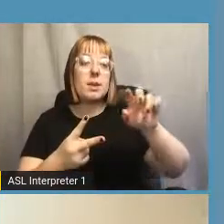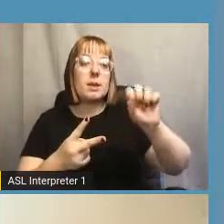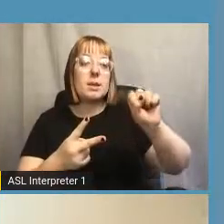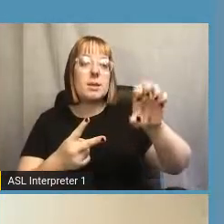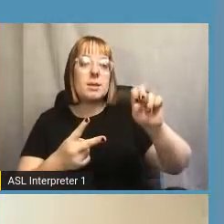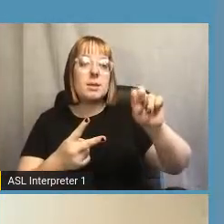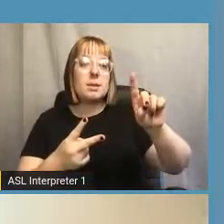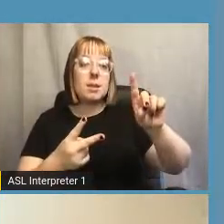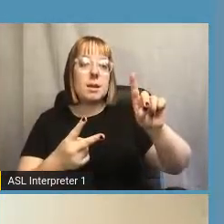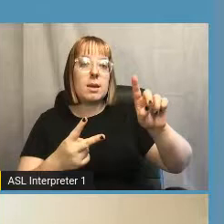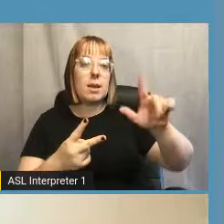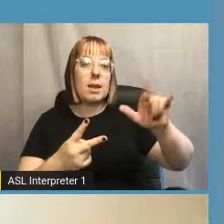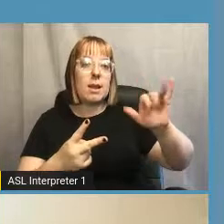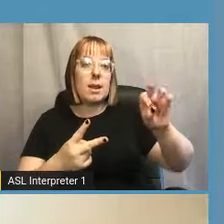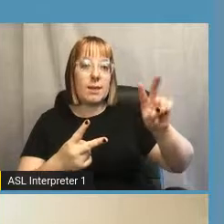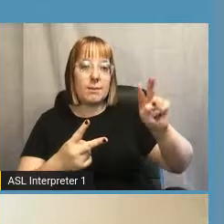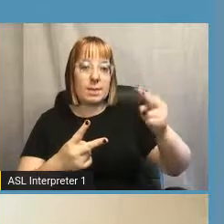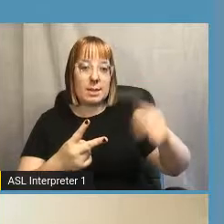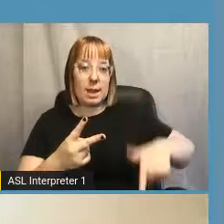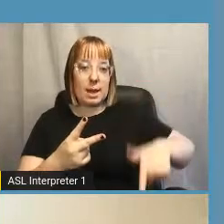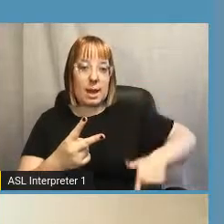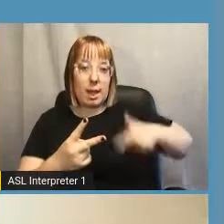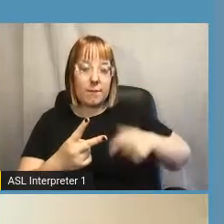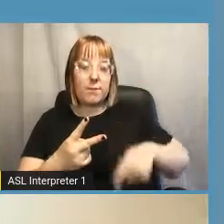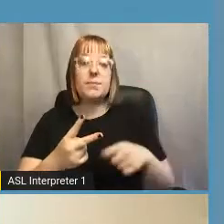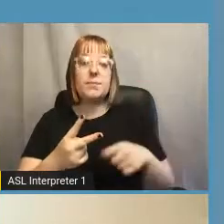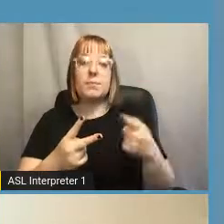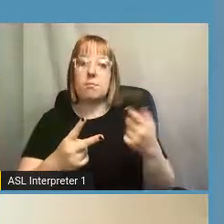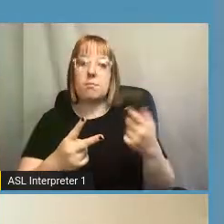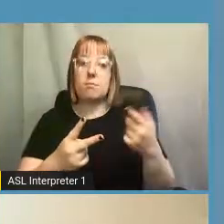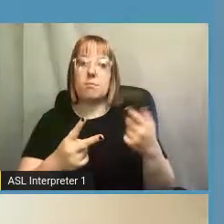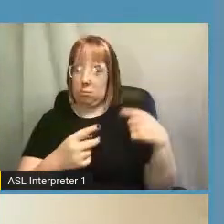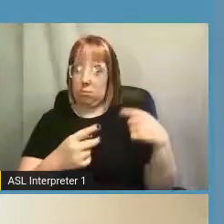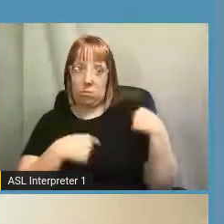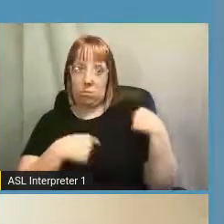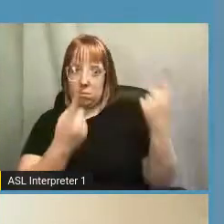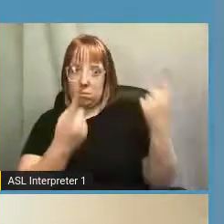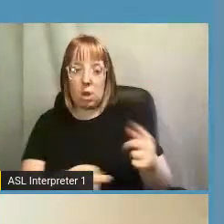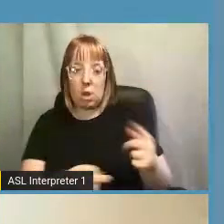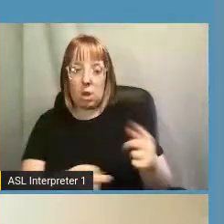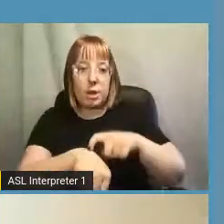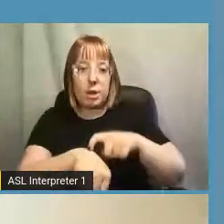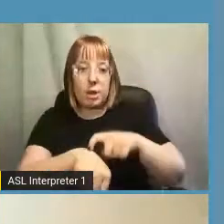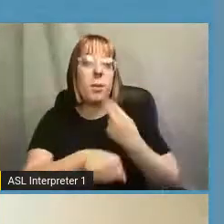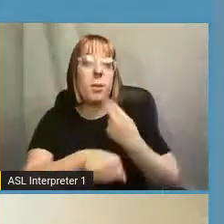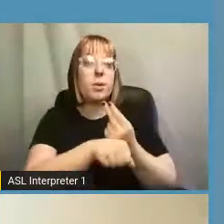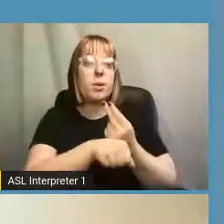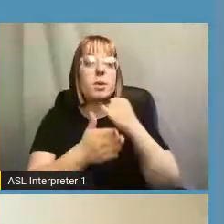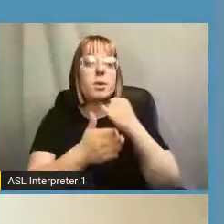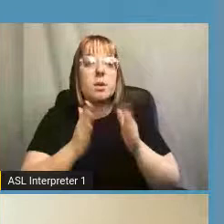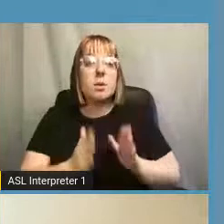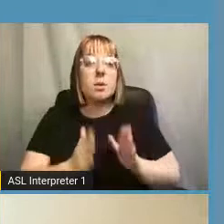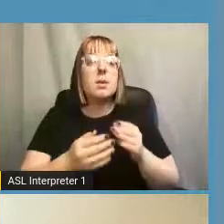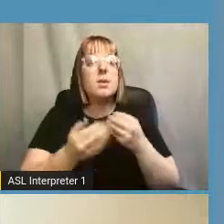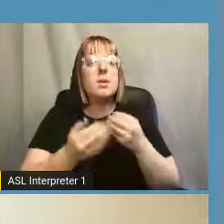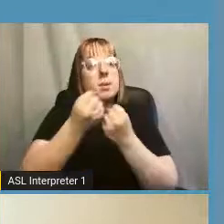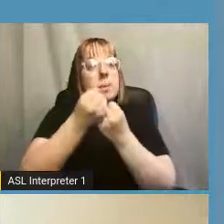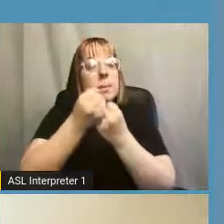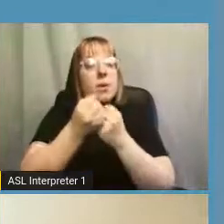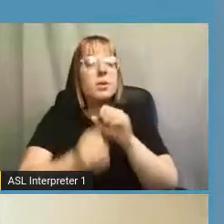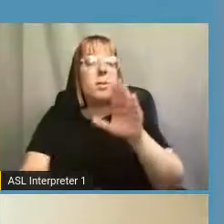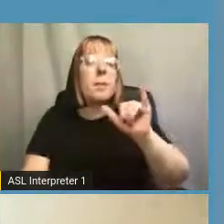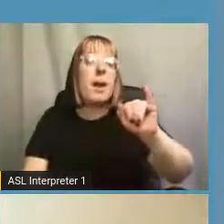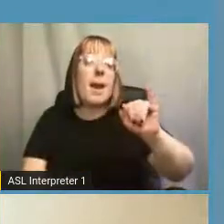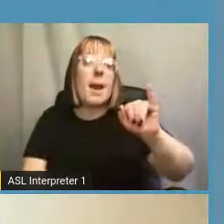been around for a long time. At the time that I used it as an artist, I was sponsored by IBM. IBM used to